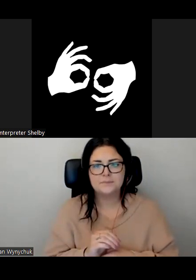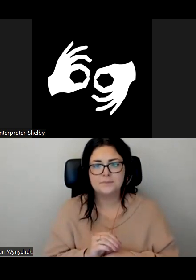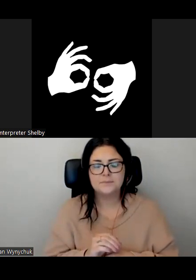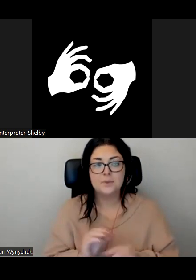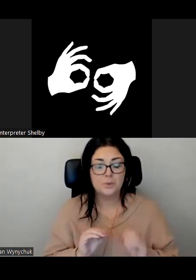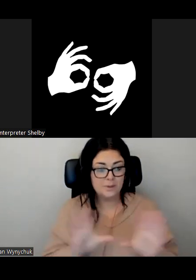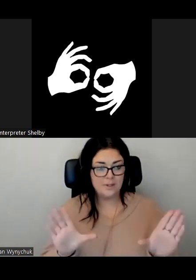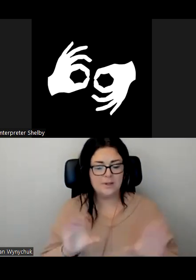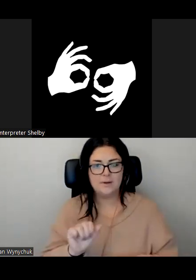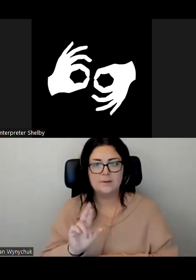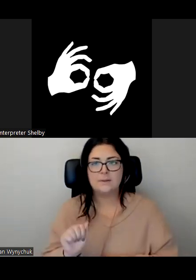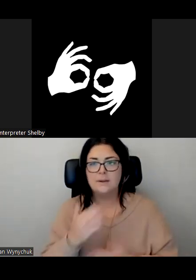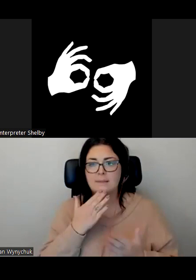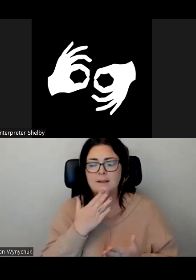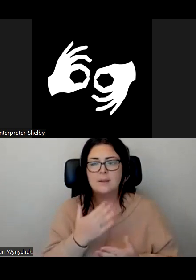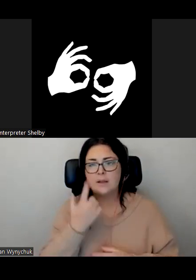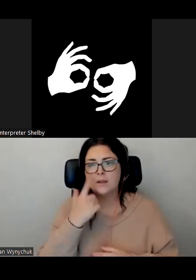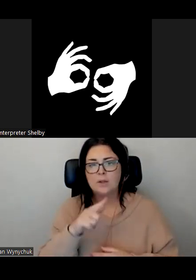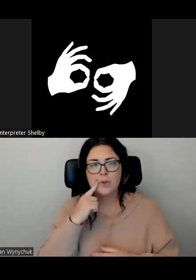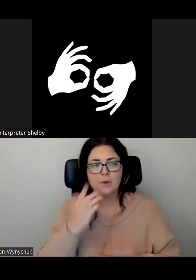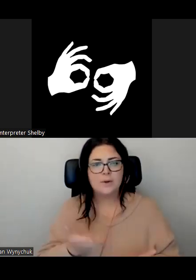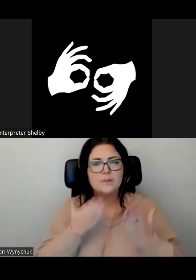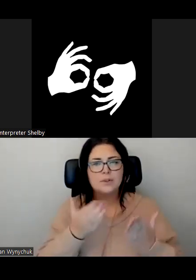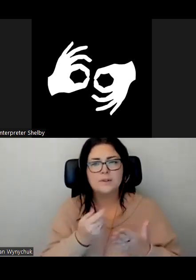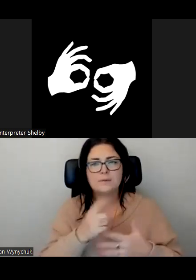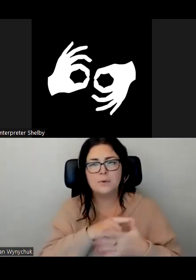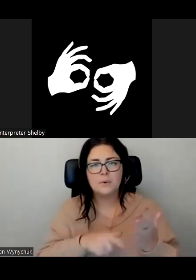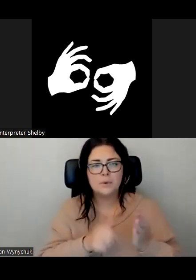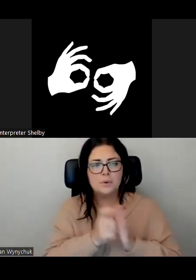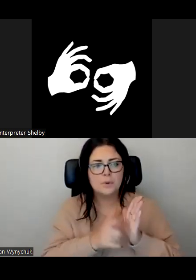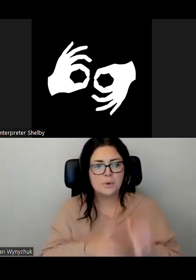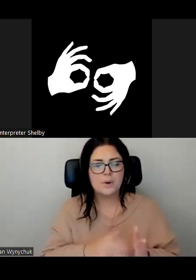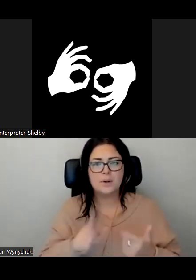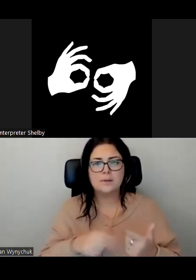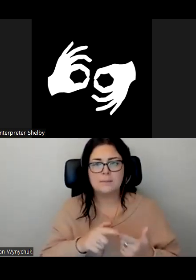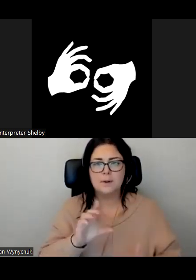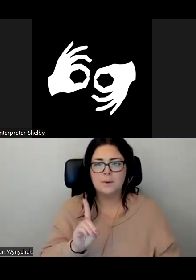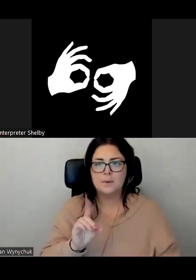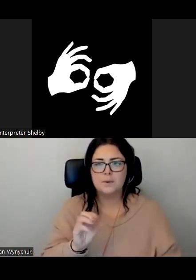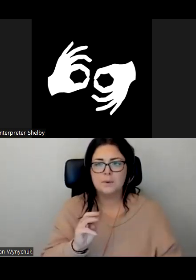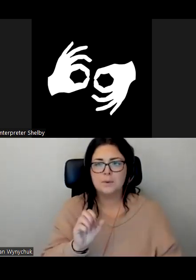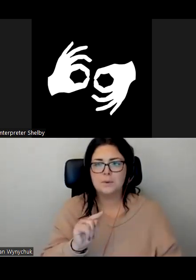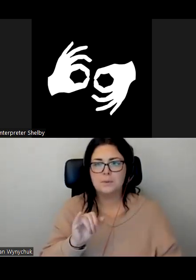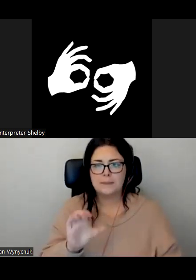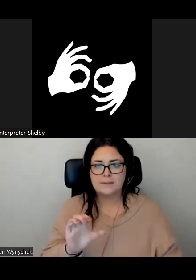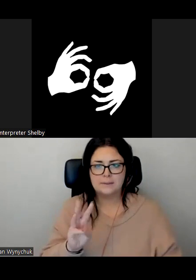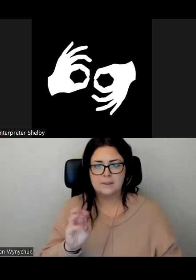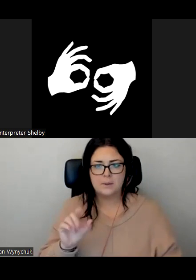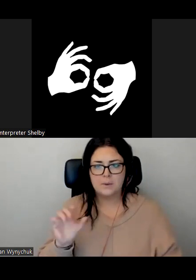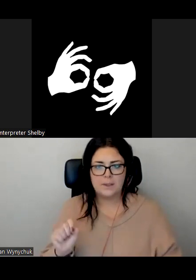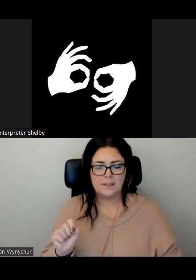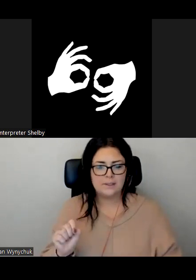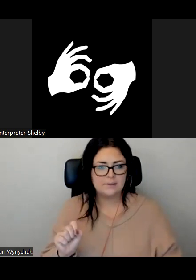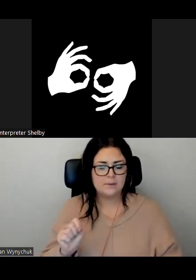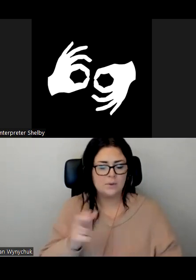thanks. Could you suggest a few lawyers who specialize in domestic contracts and wills for common law seniors in St. John's